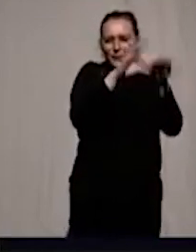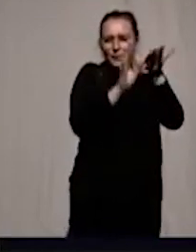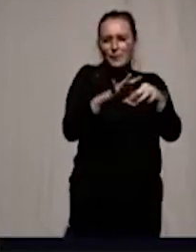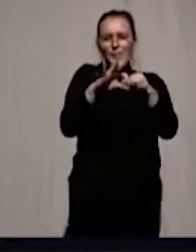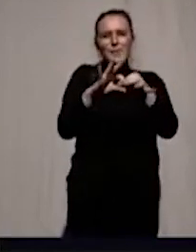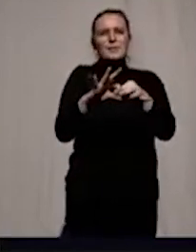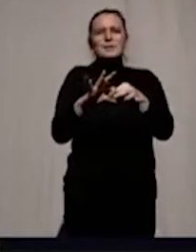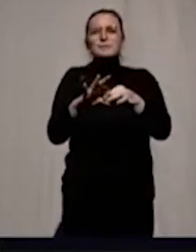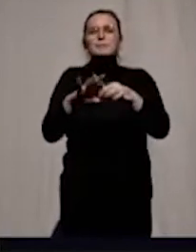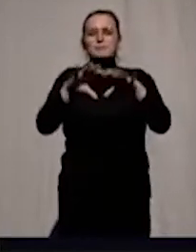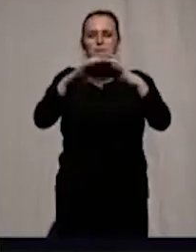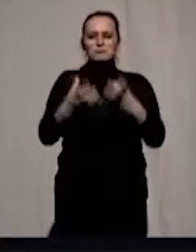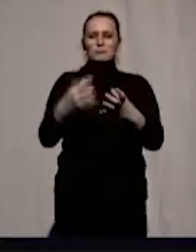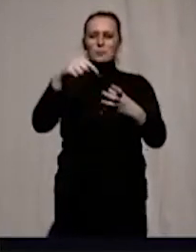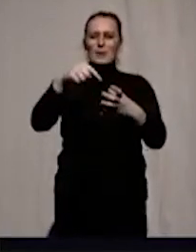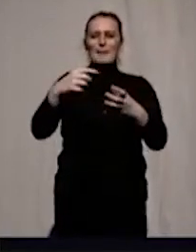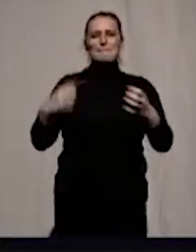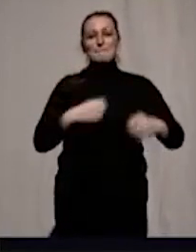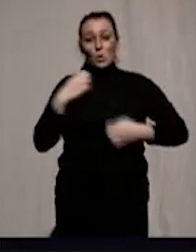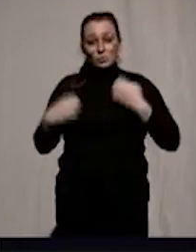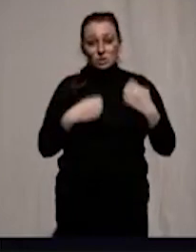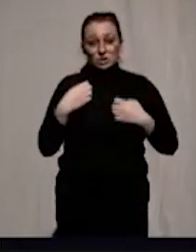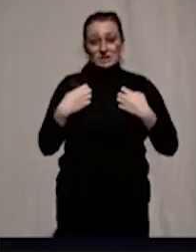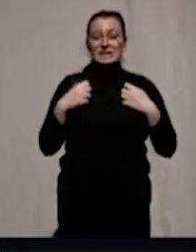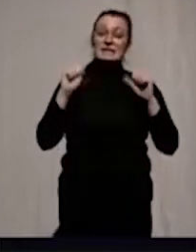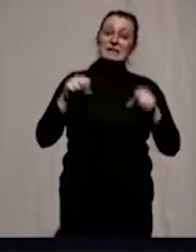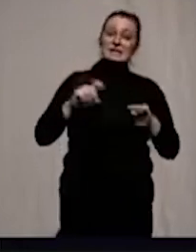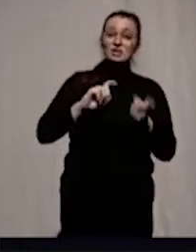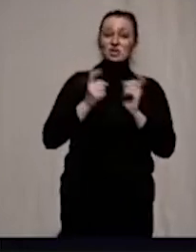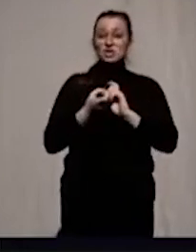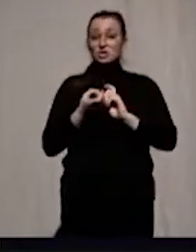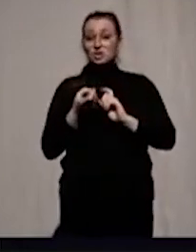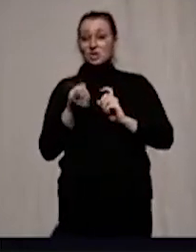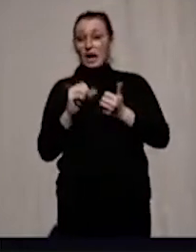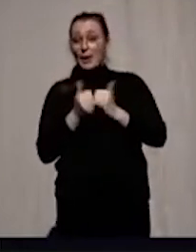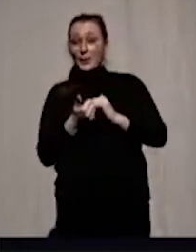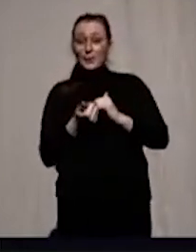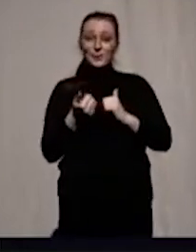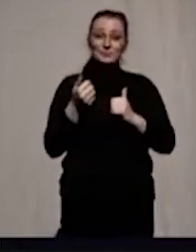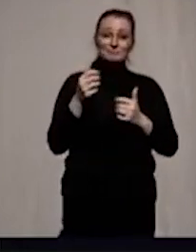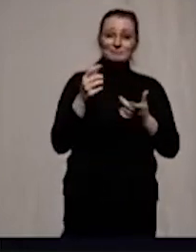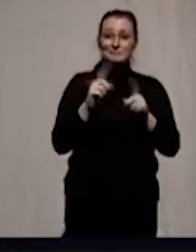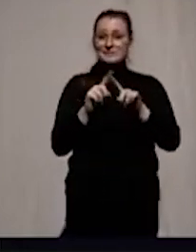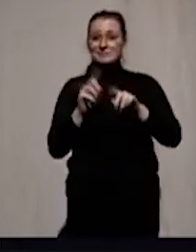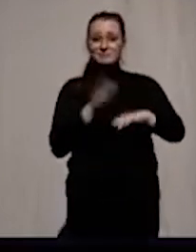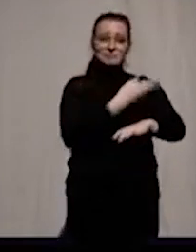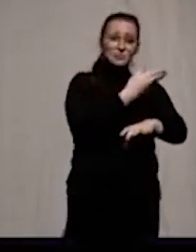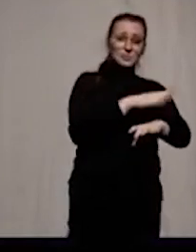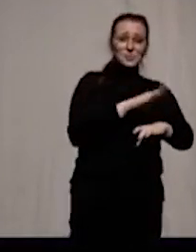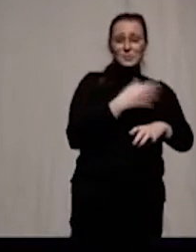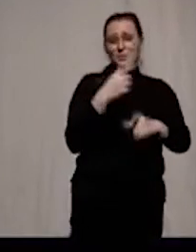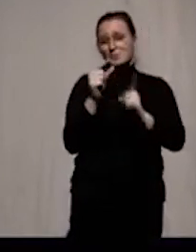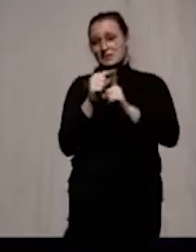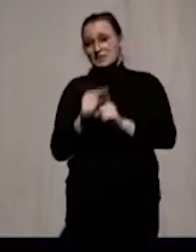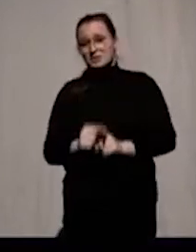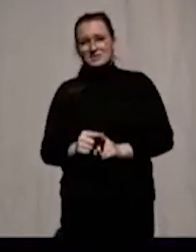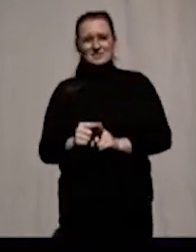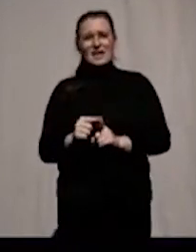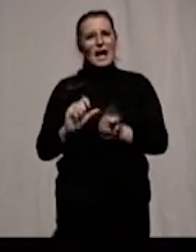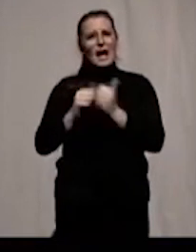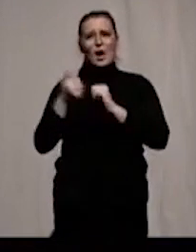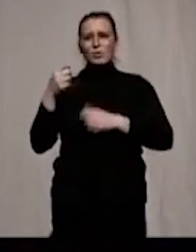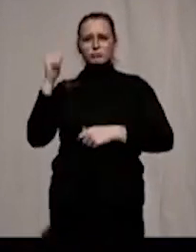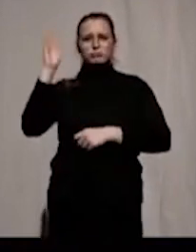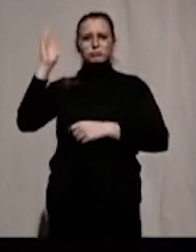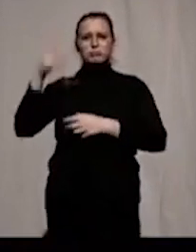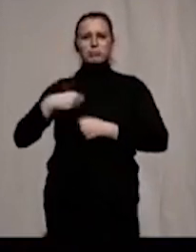with everything. So you can change that emotion by changing the instrumental or changing the lyrics or just changing how you present it. There are whole